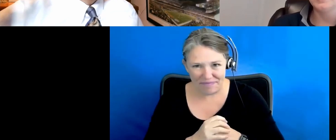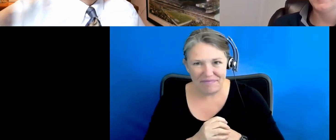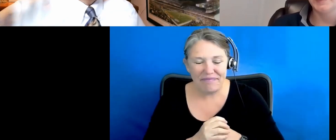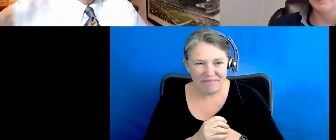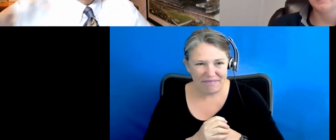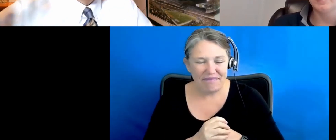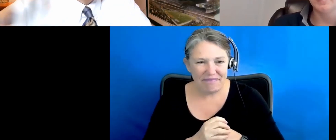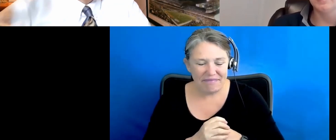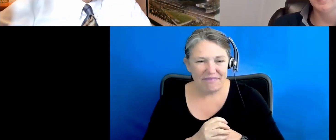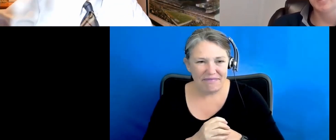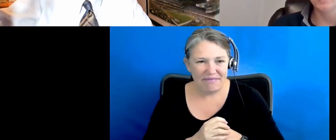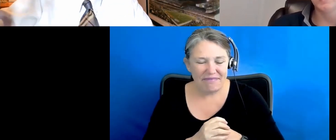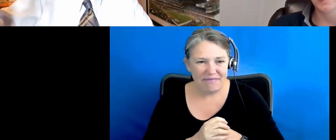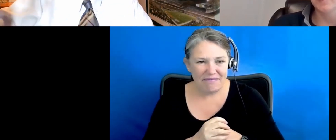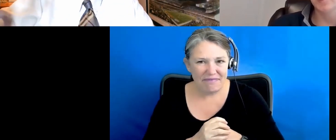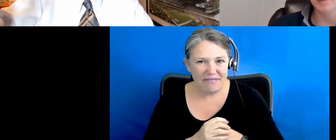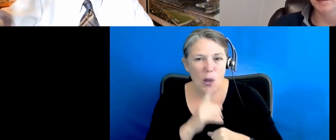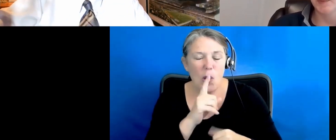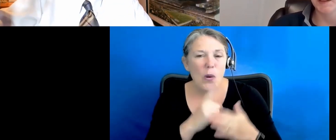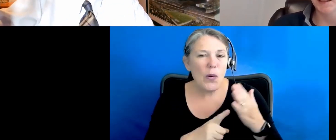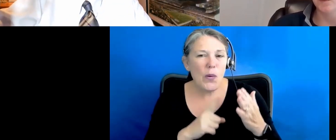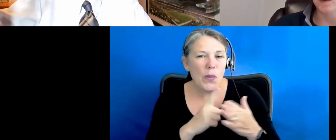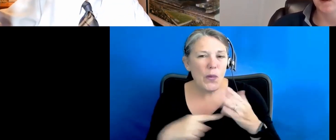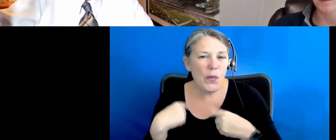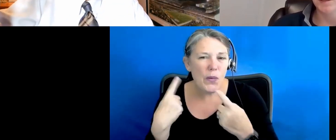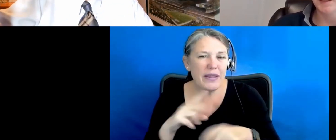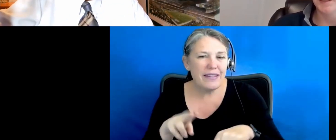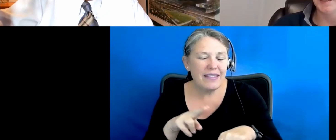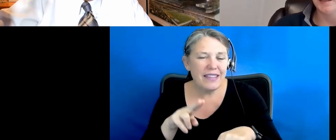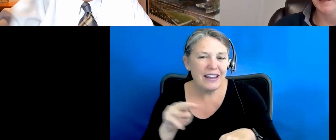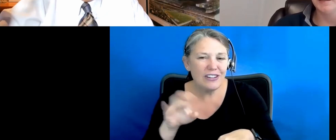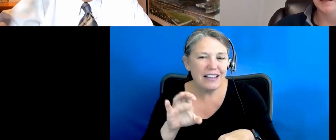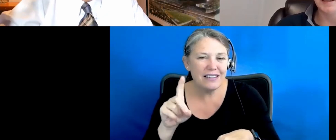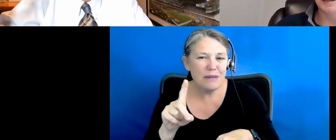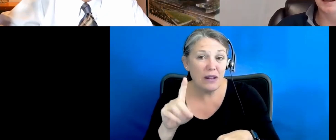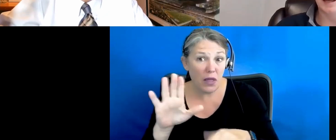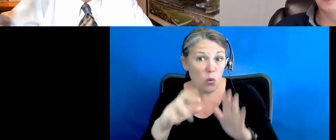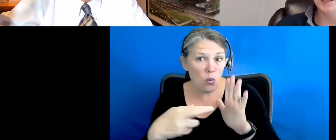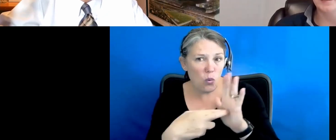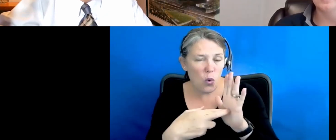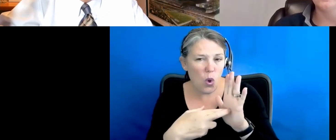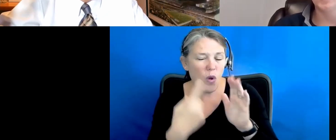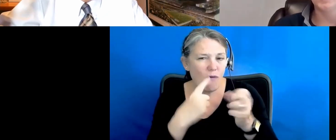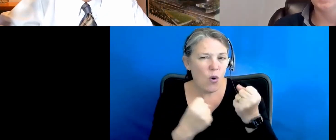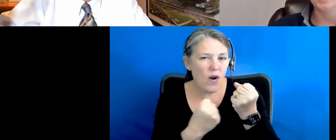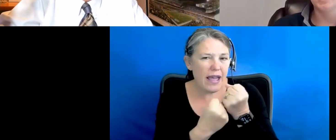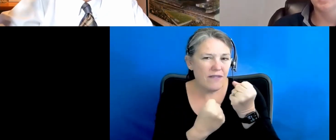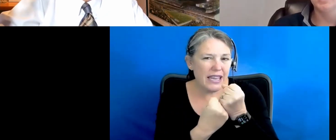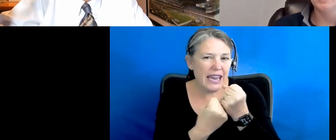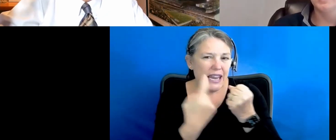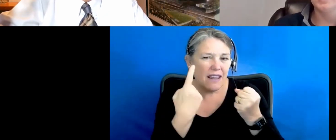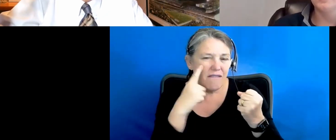What has been the National Council on Disabilities' role in advocating